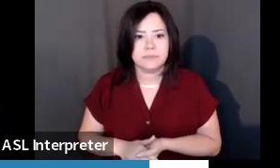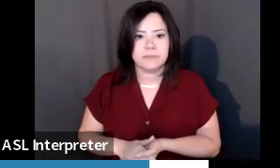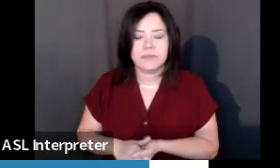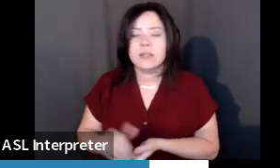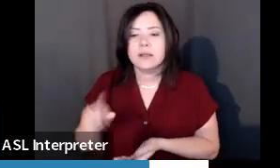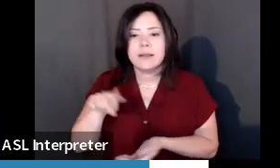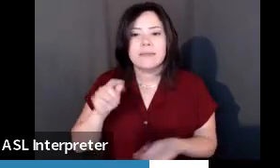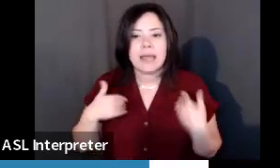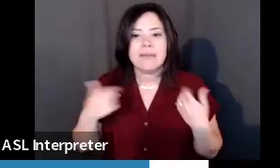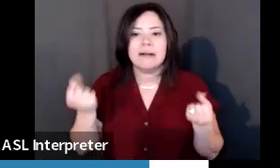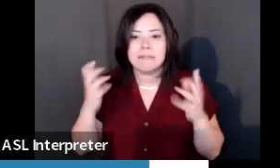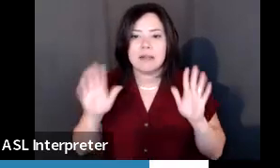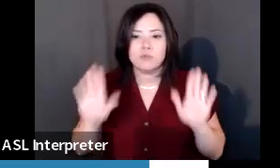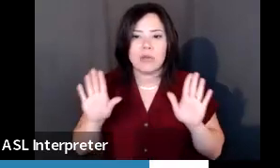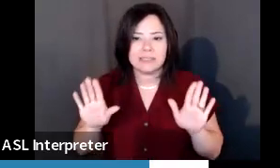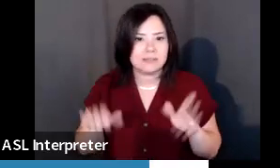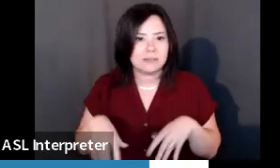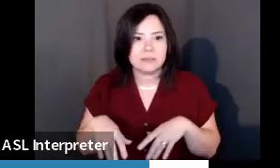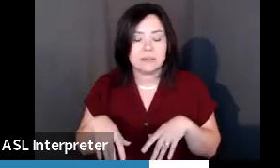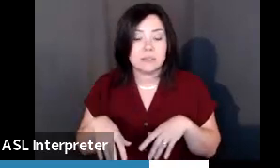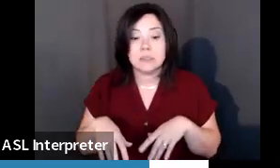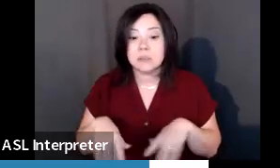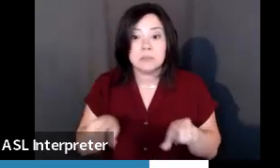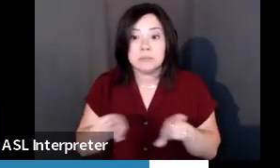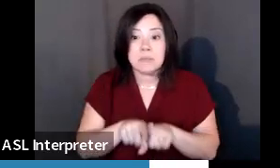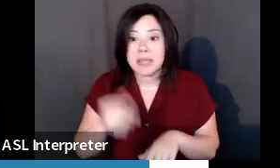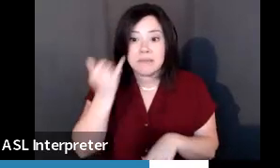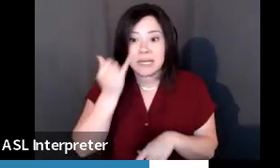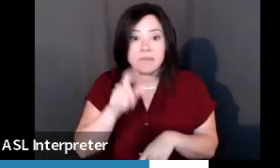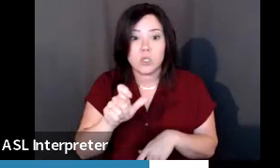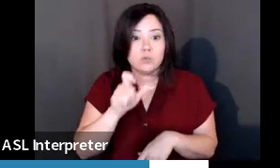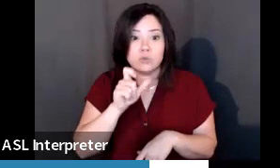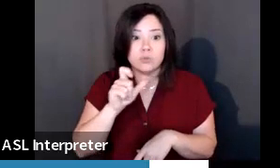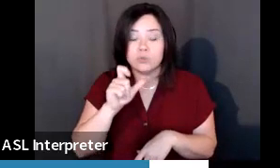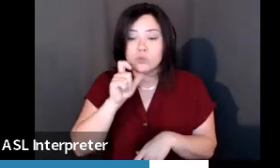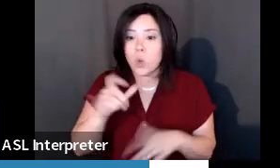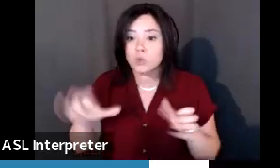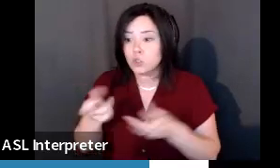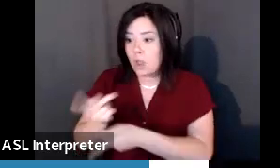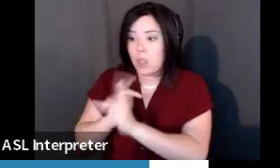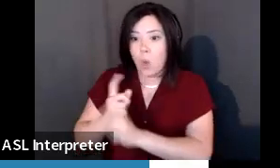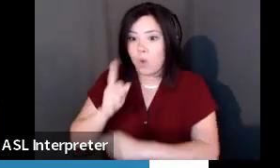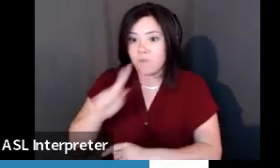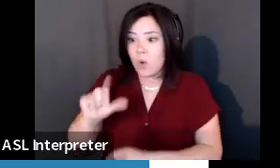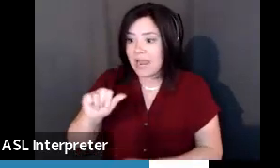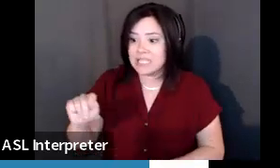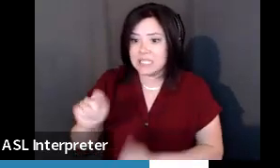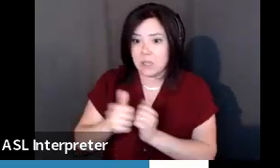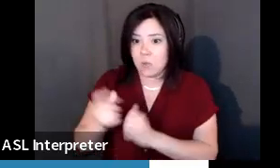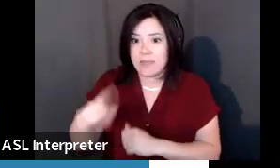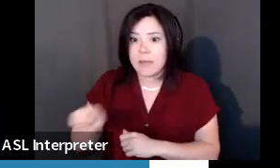of great, even if you don't end up going through a loan with them specific for assistive technology, they are a